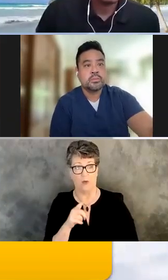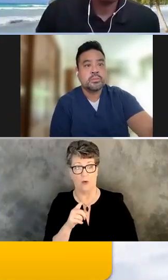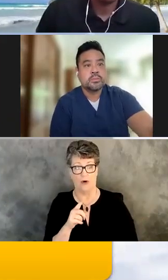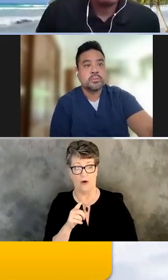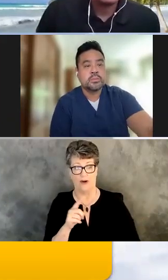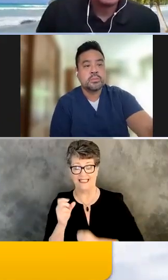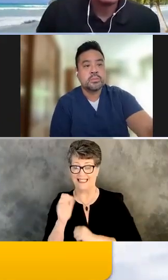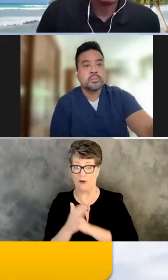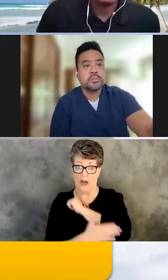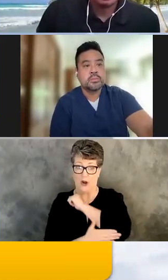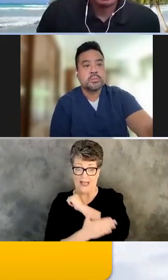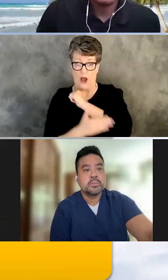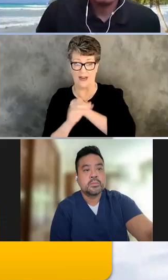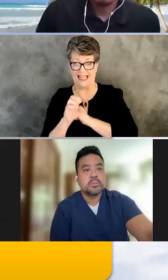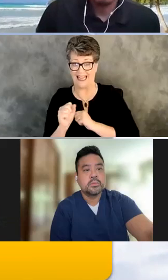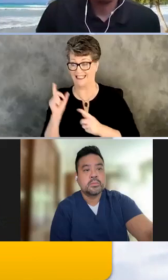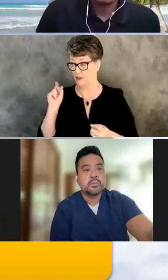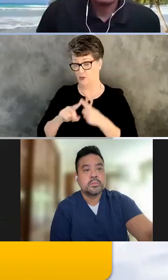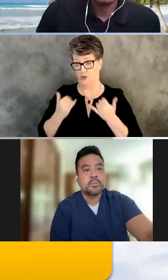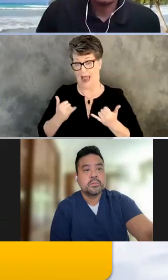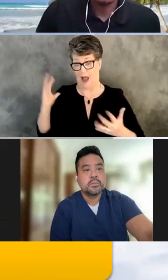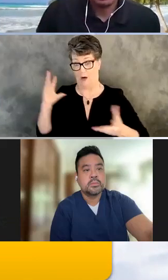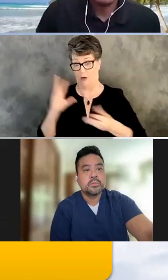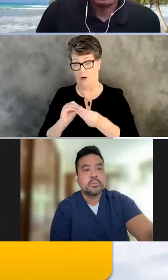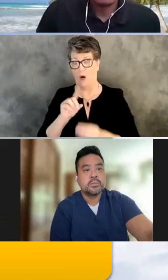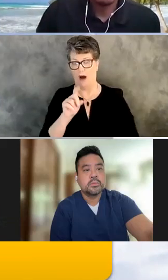for Sacramento County, cases to date are